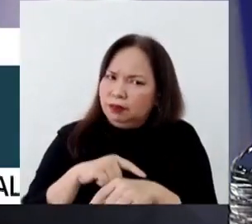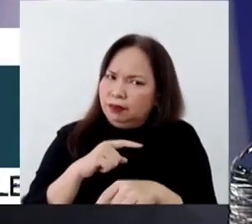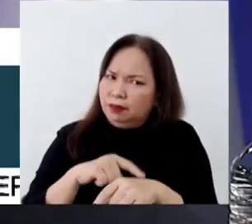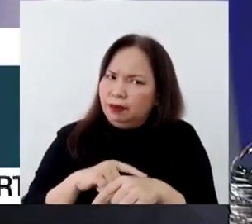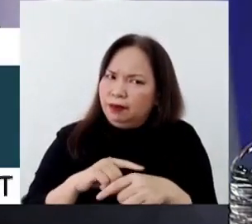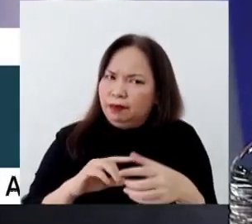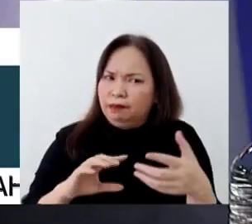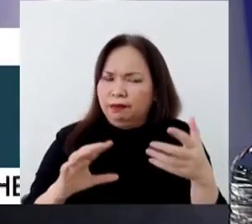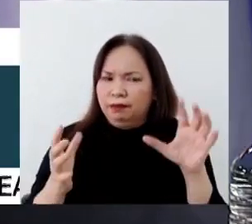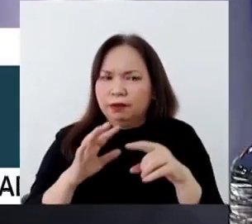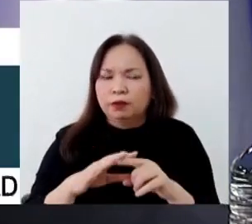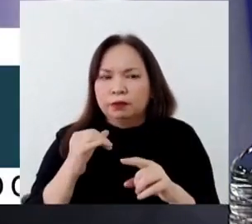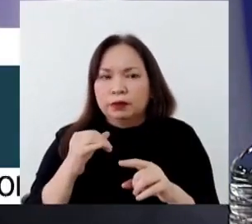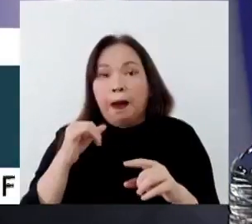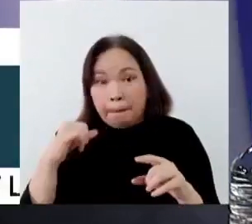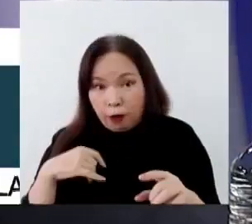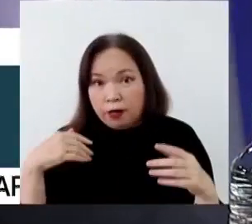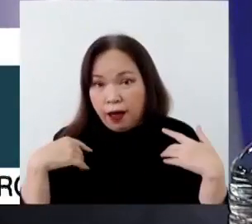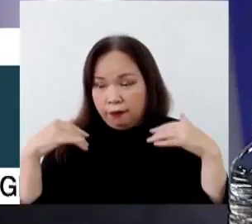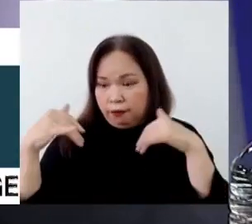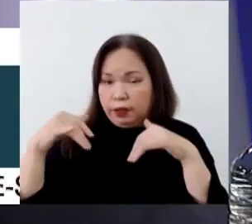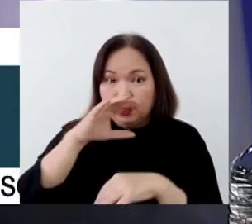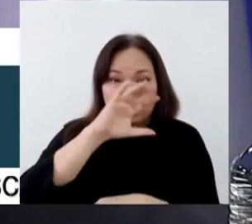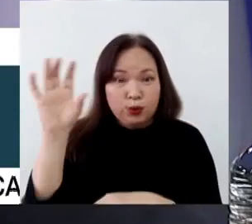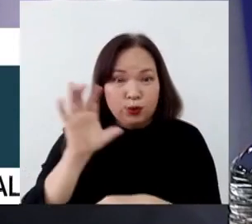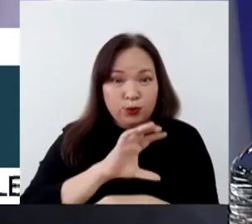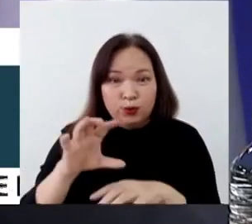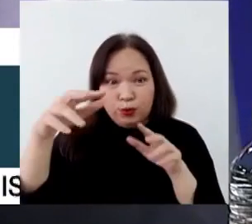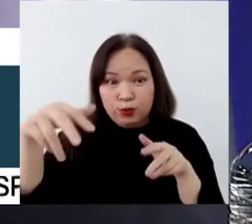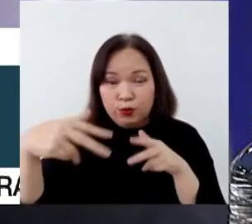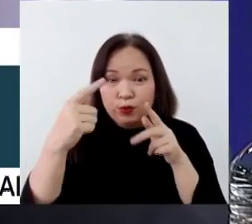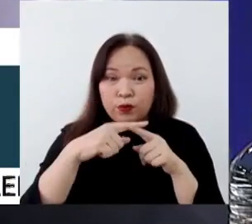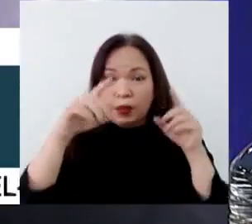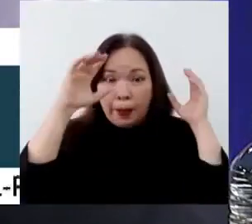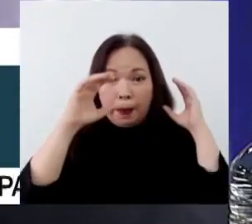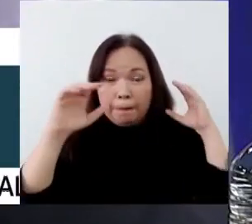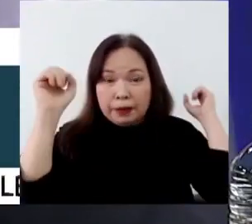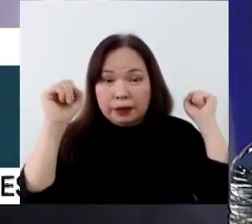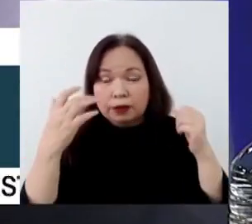Zoom meeting last night with our embassies in Tel Aviv